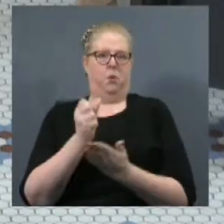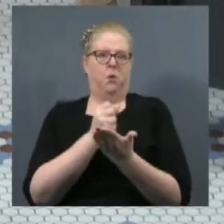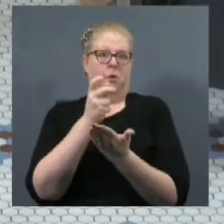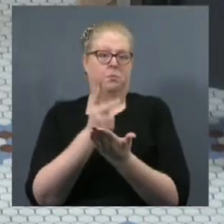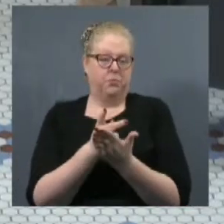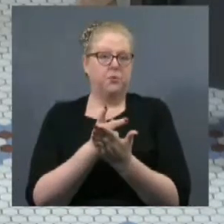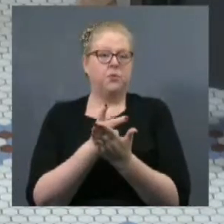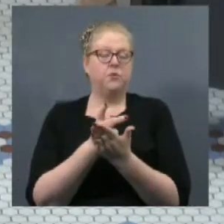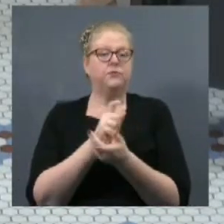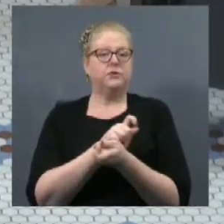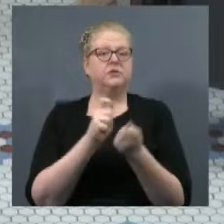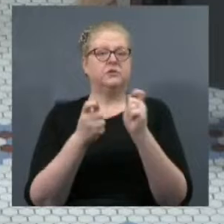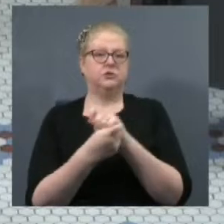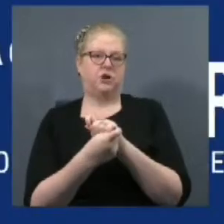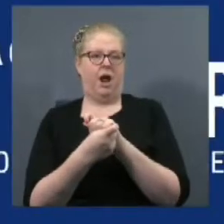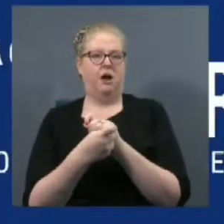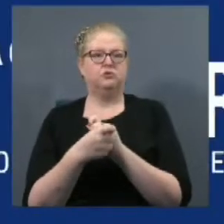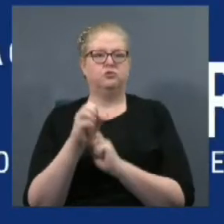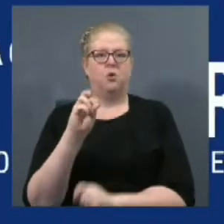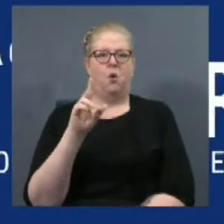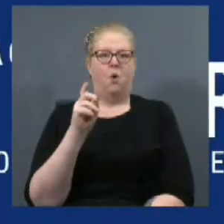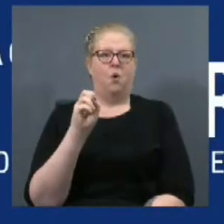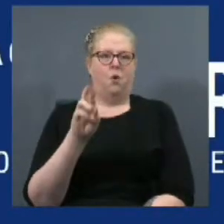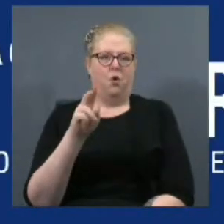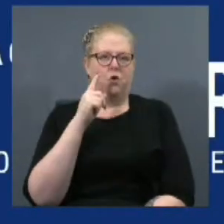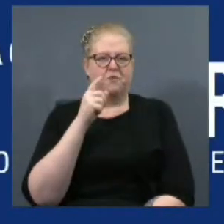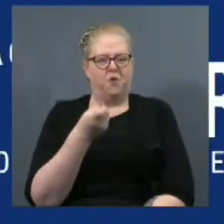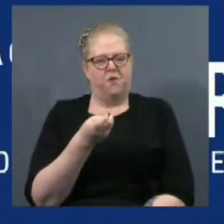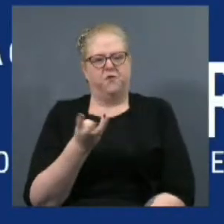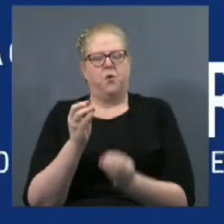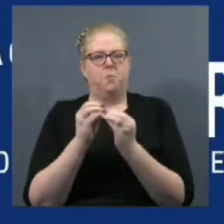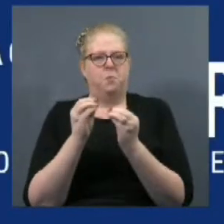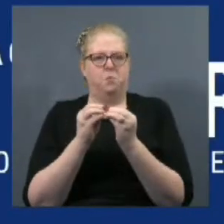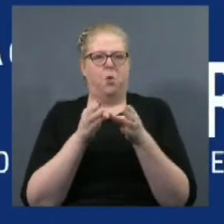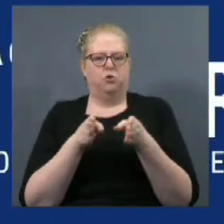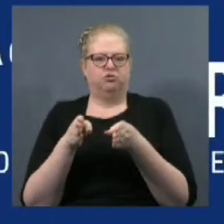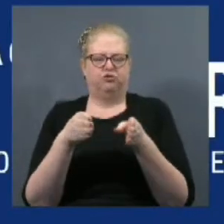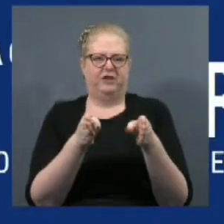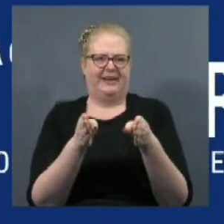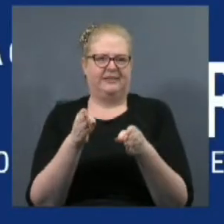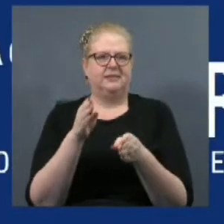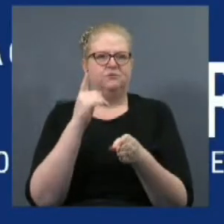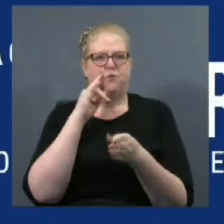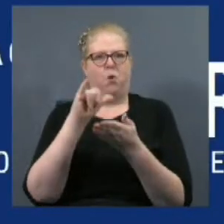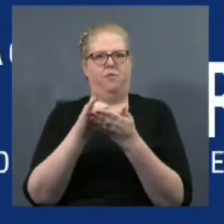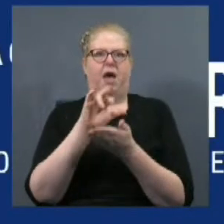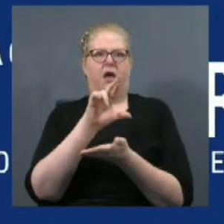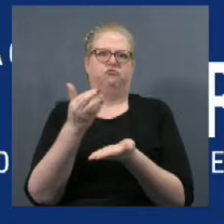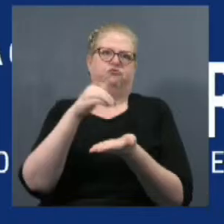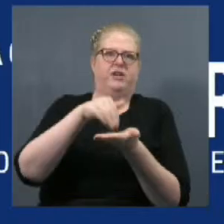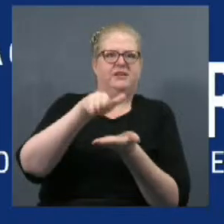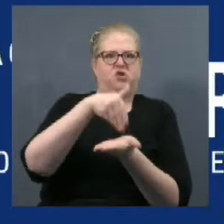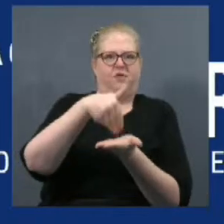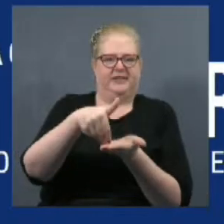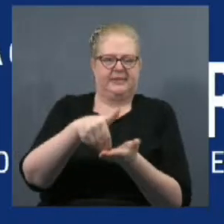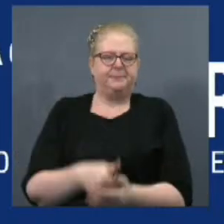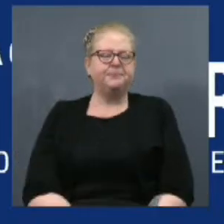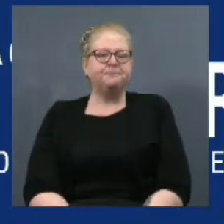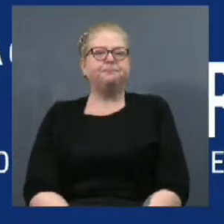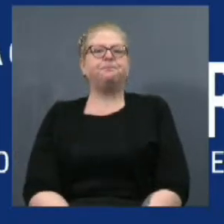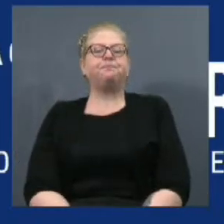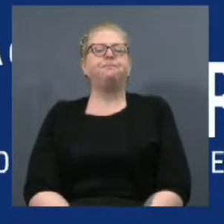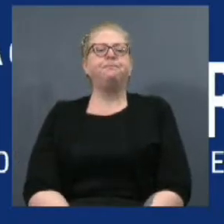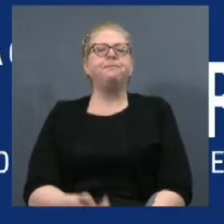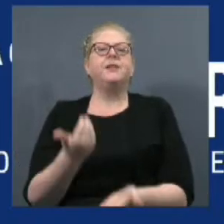to do a few more streets in that resurfacing program. Also, I'd like to touch